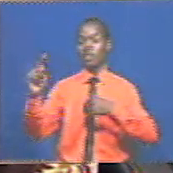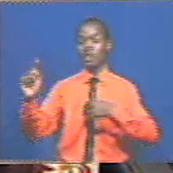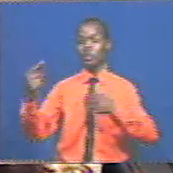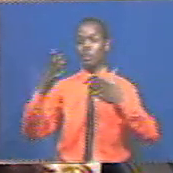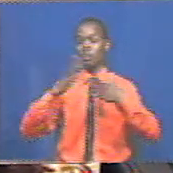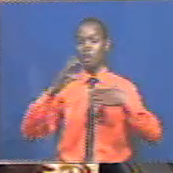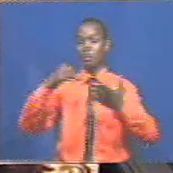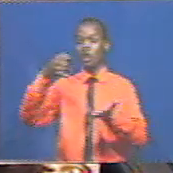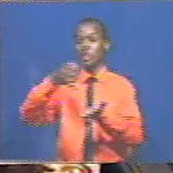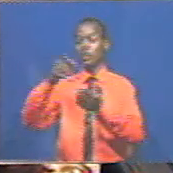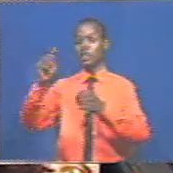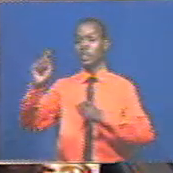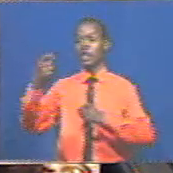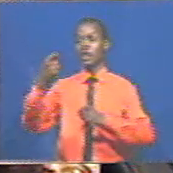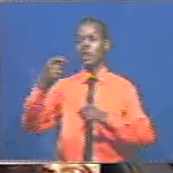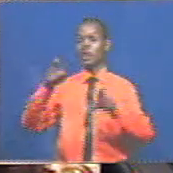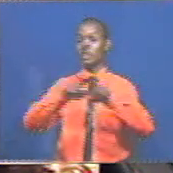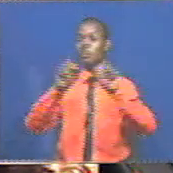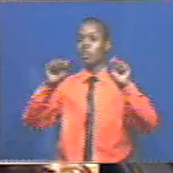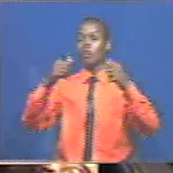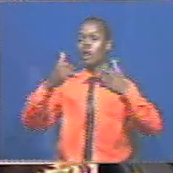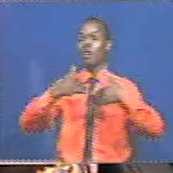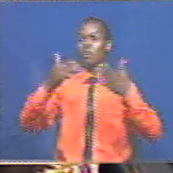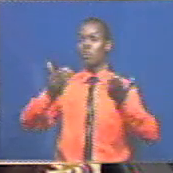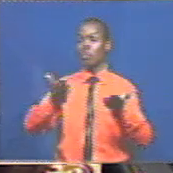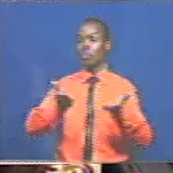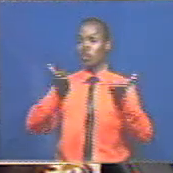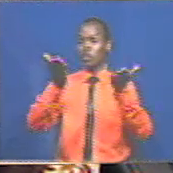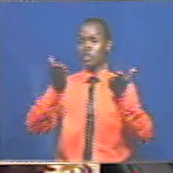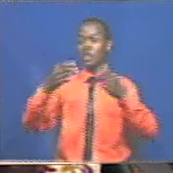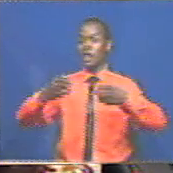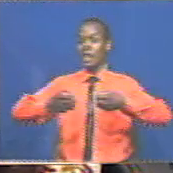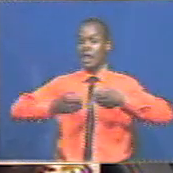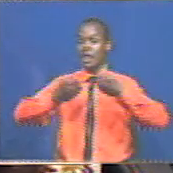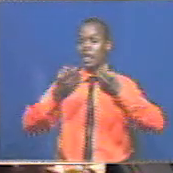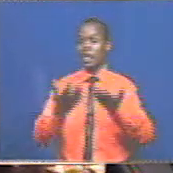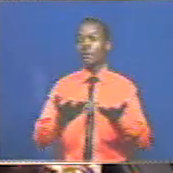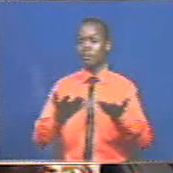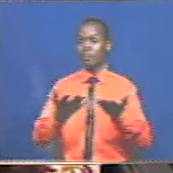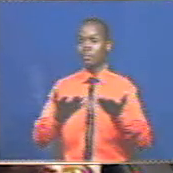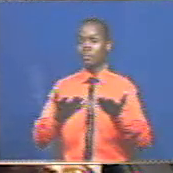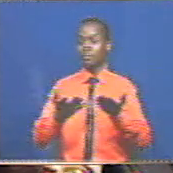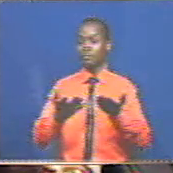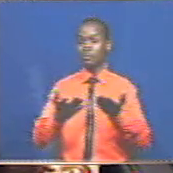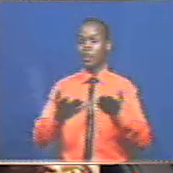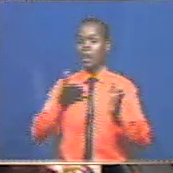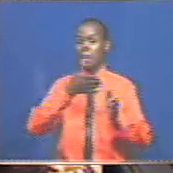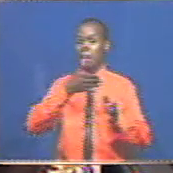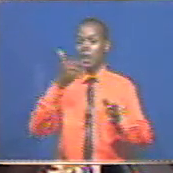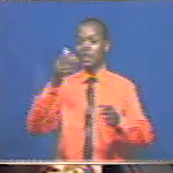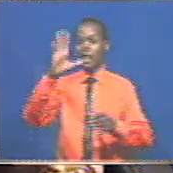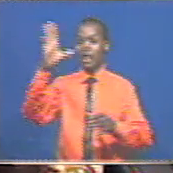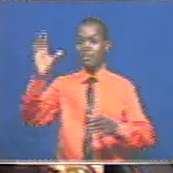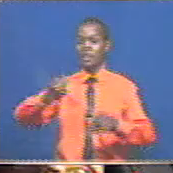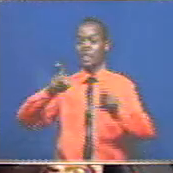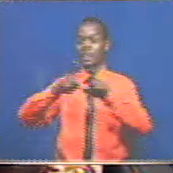in in Kenya and there'll be a boost to provide the best practices that happen in in Kenya and also in Africa and